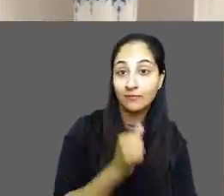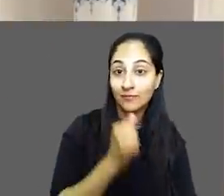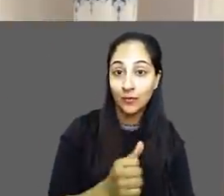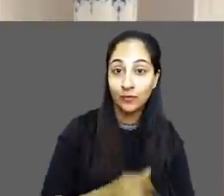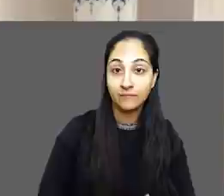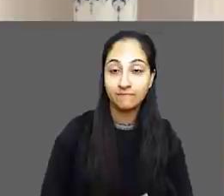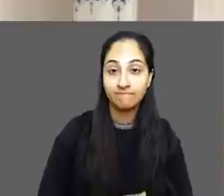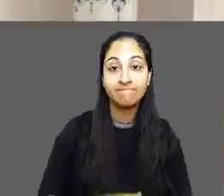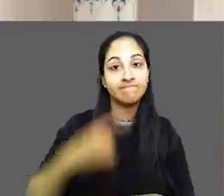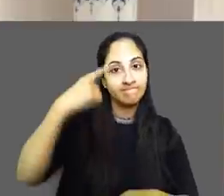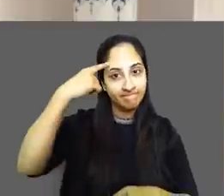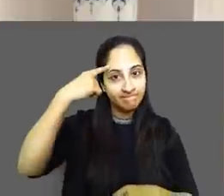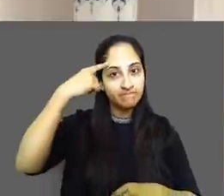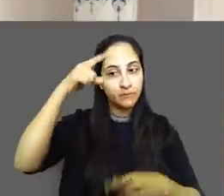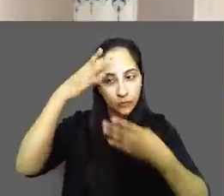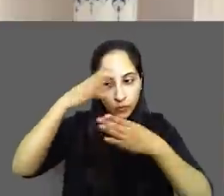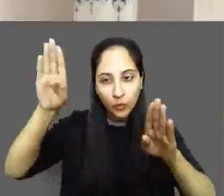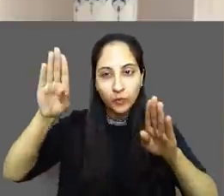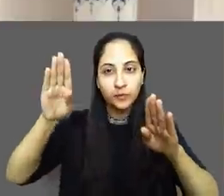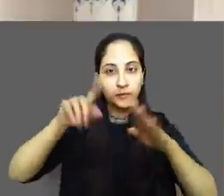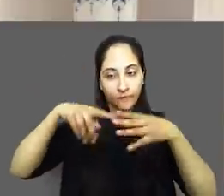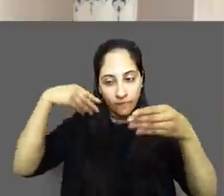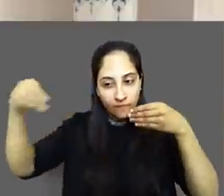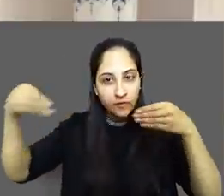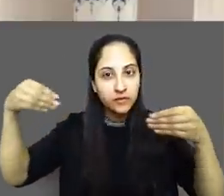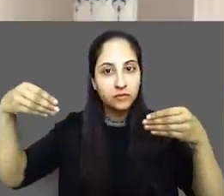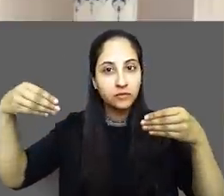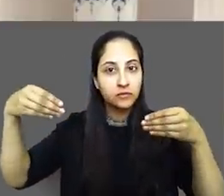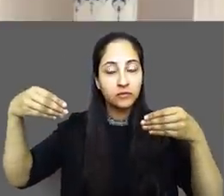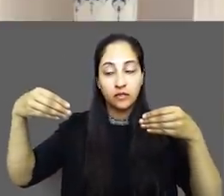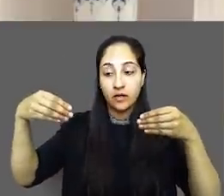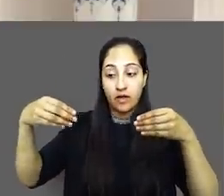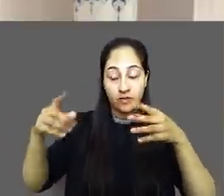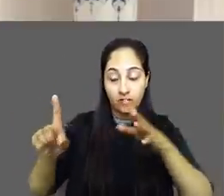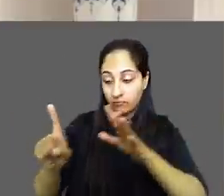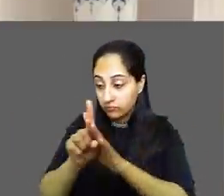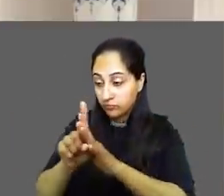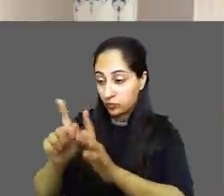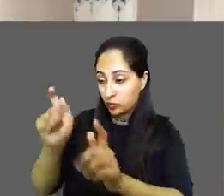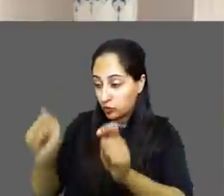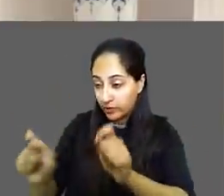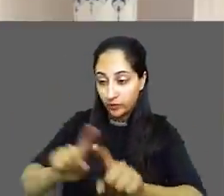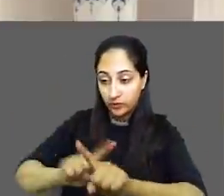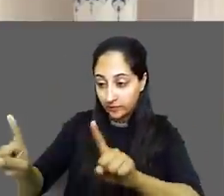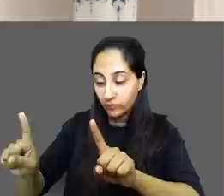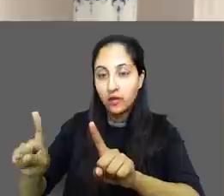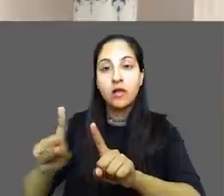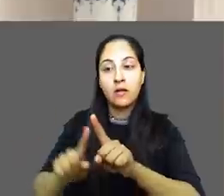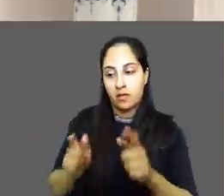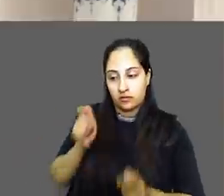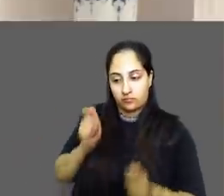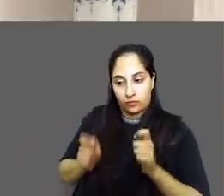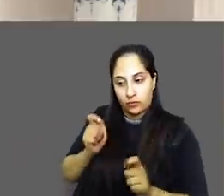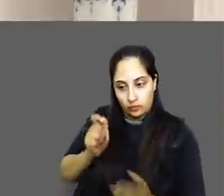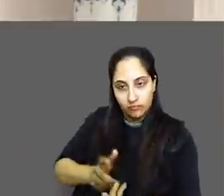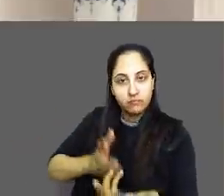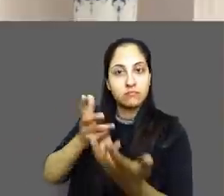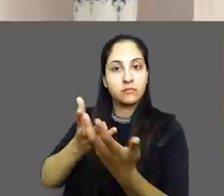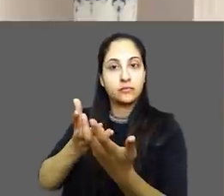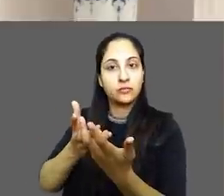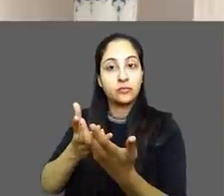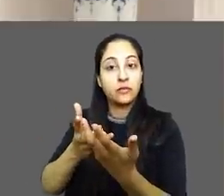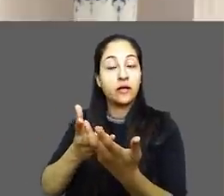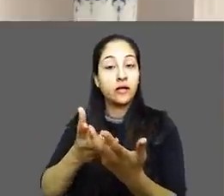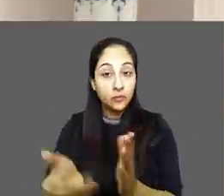innate qualities will find it easier to identify opportunities and address the challenges that lie ahead. I